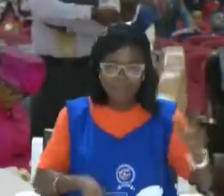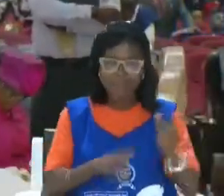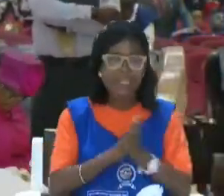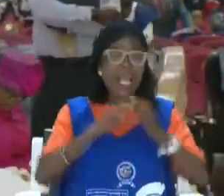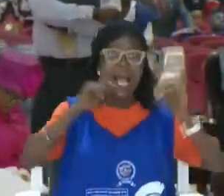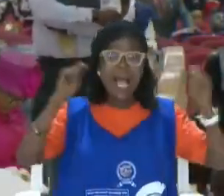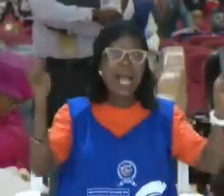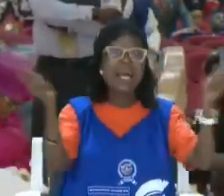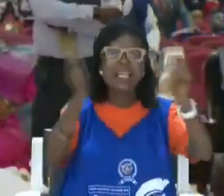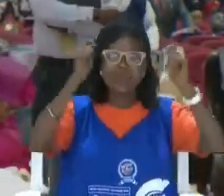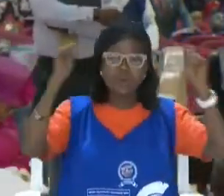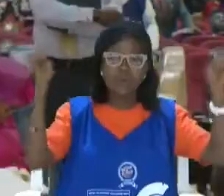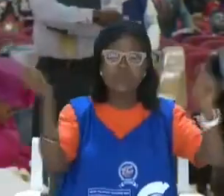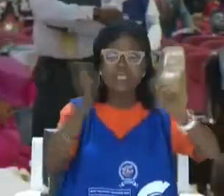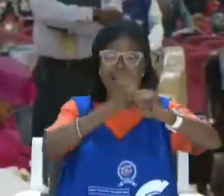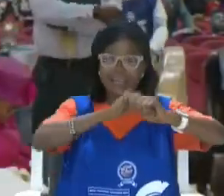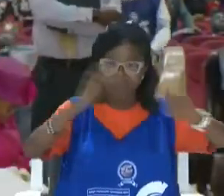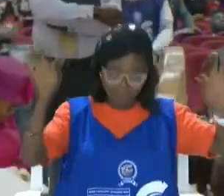Hallelujah.